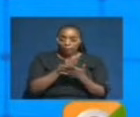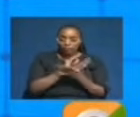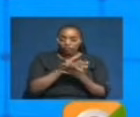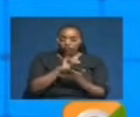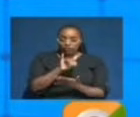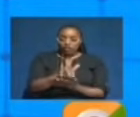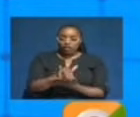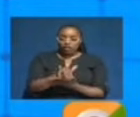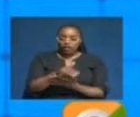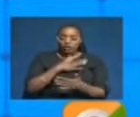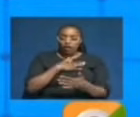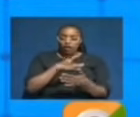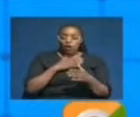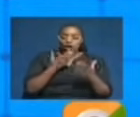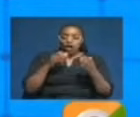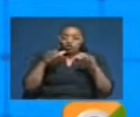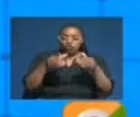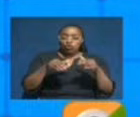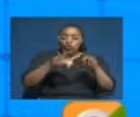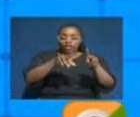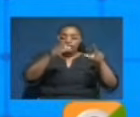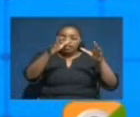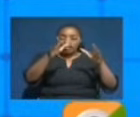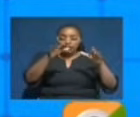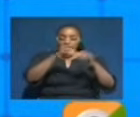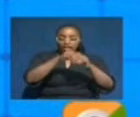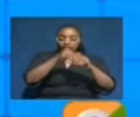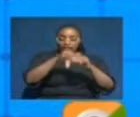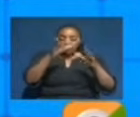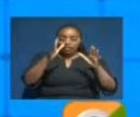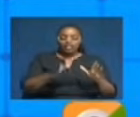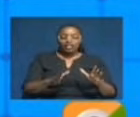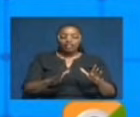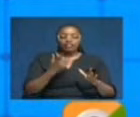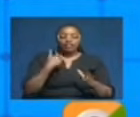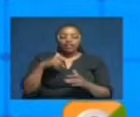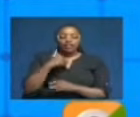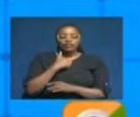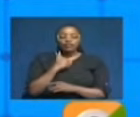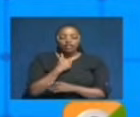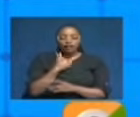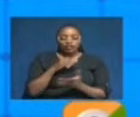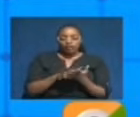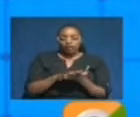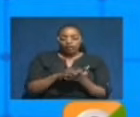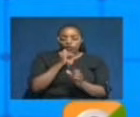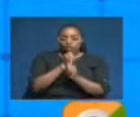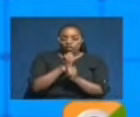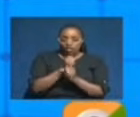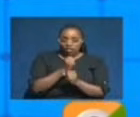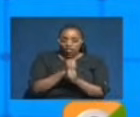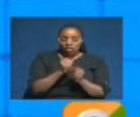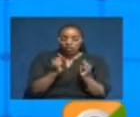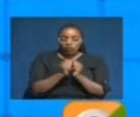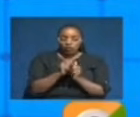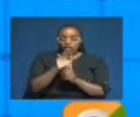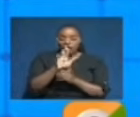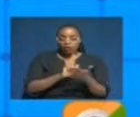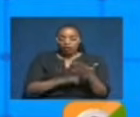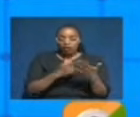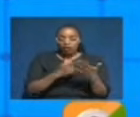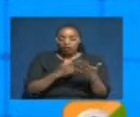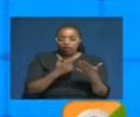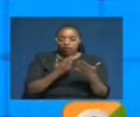our co-investors. We plan with their resources. We monitor, we